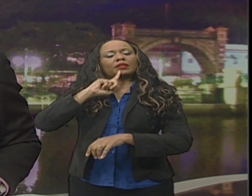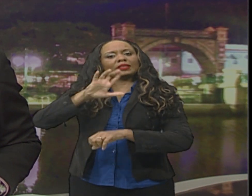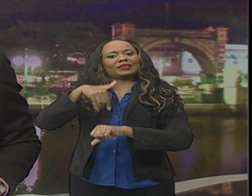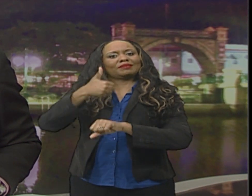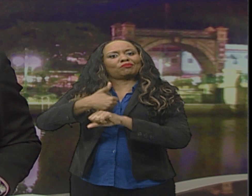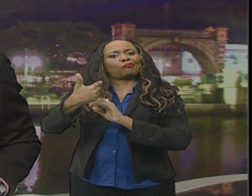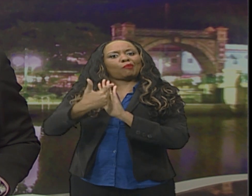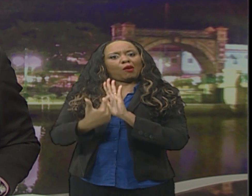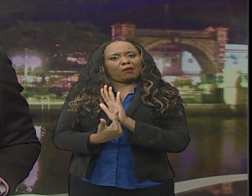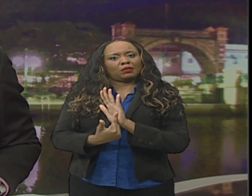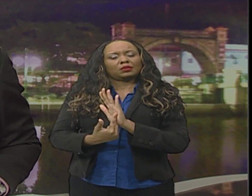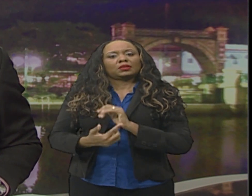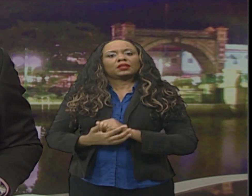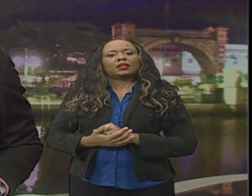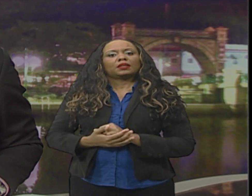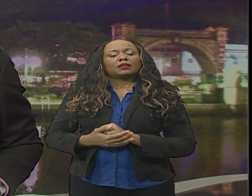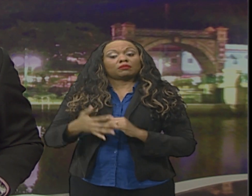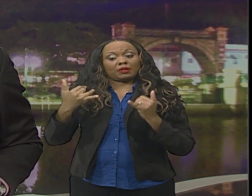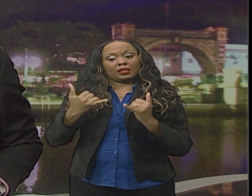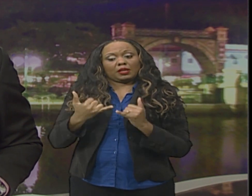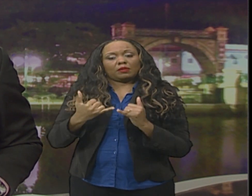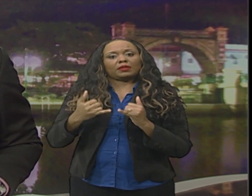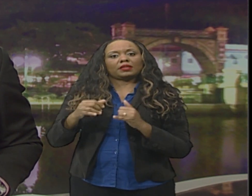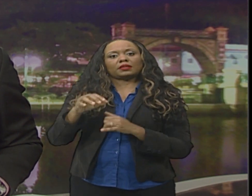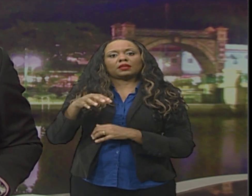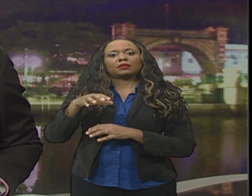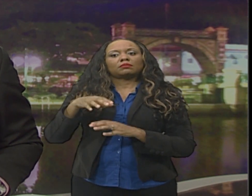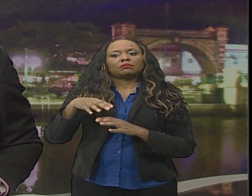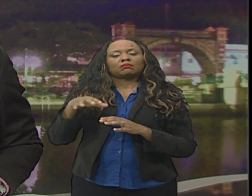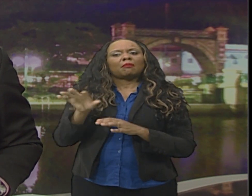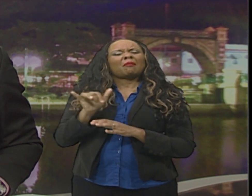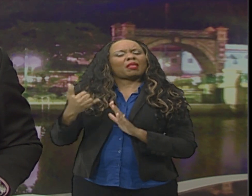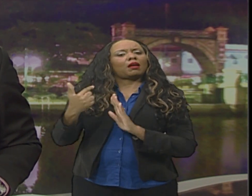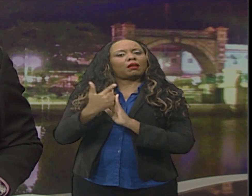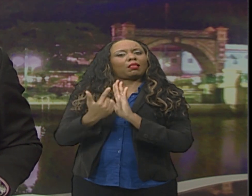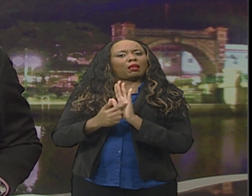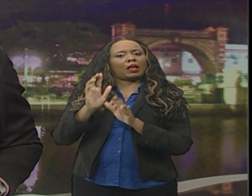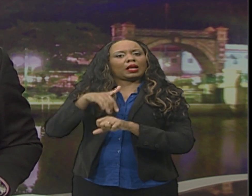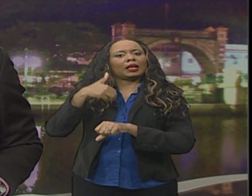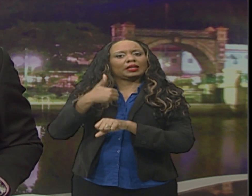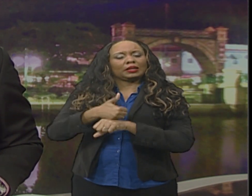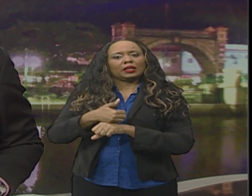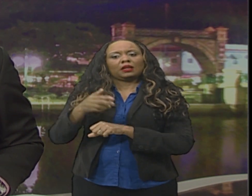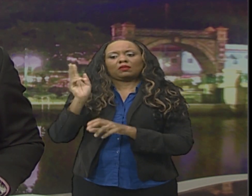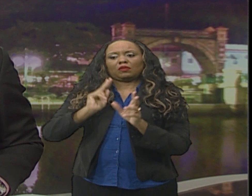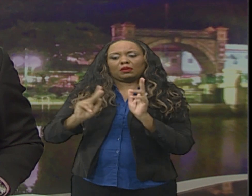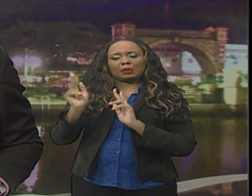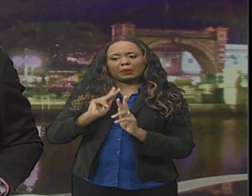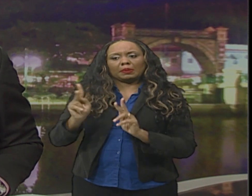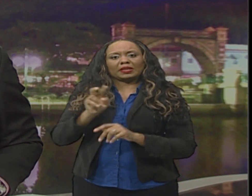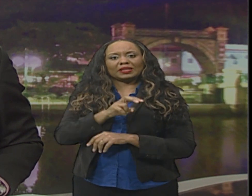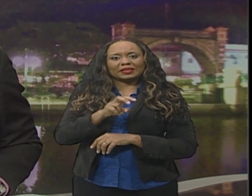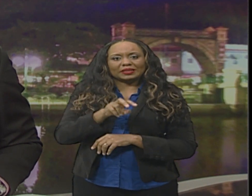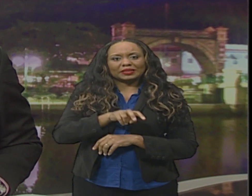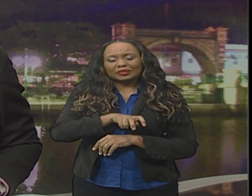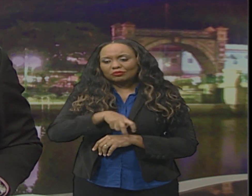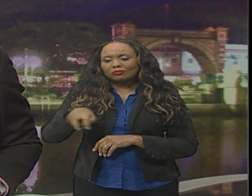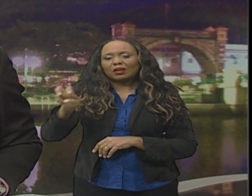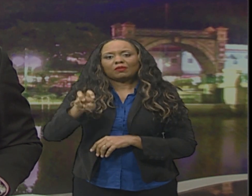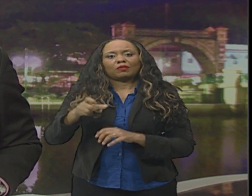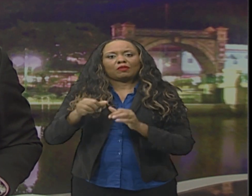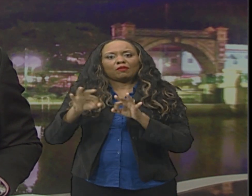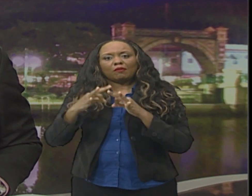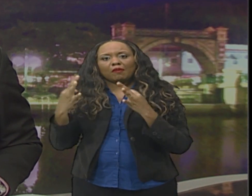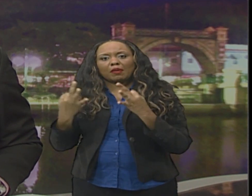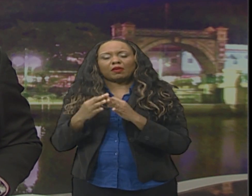The protocol, signed by 7 countries, provides rights for the spouse and dependent children of the skilled nationals to travel unrestricted to